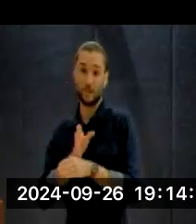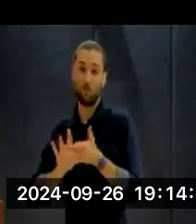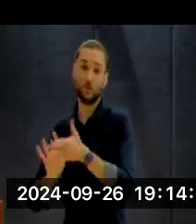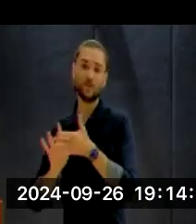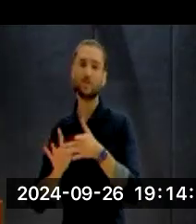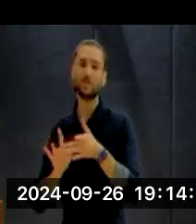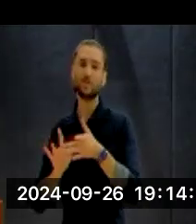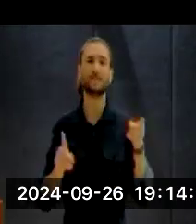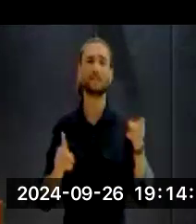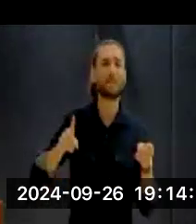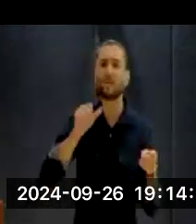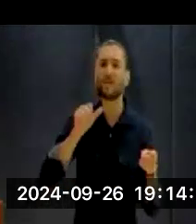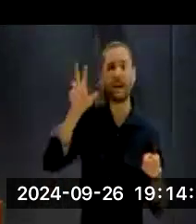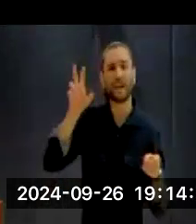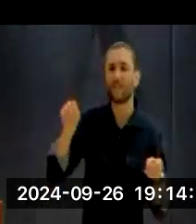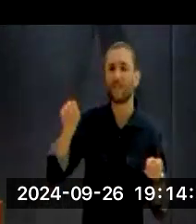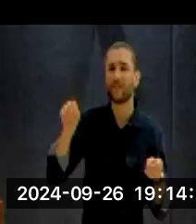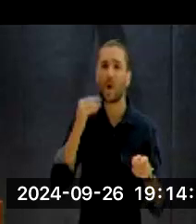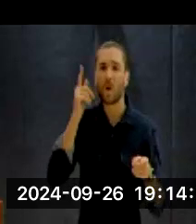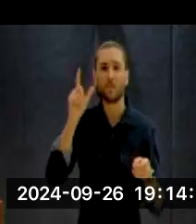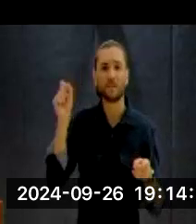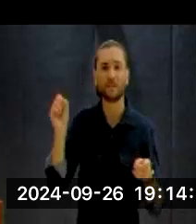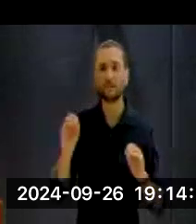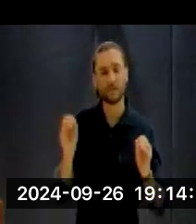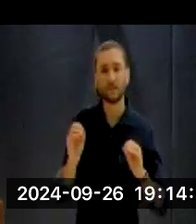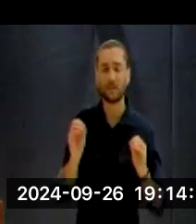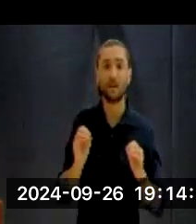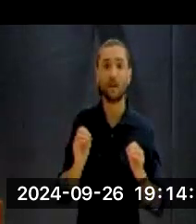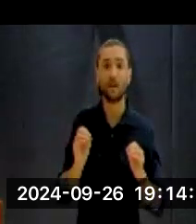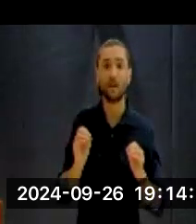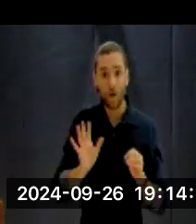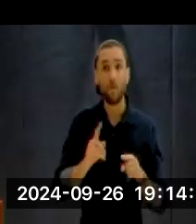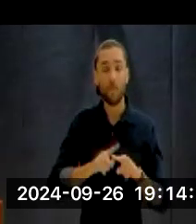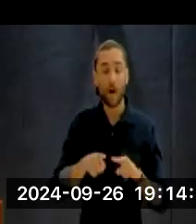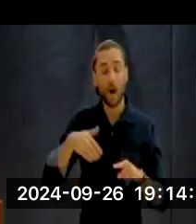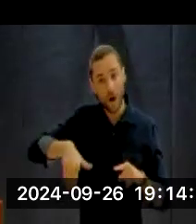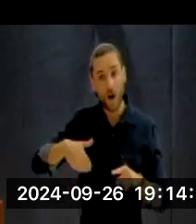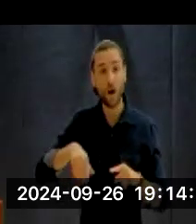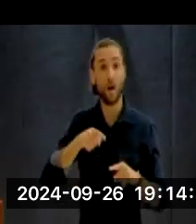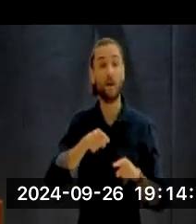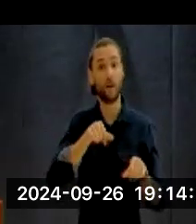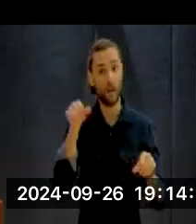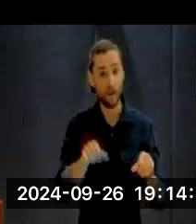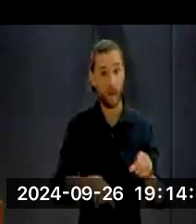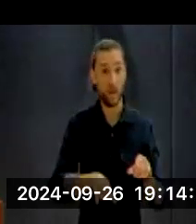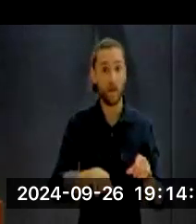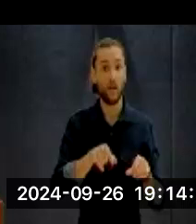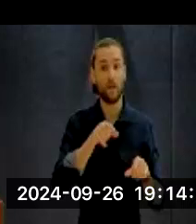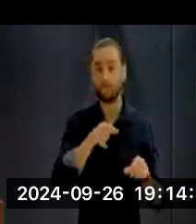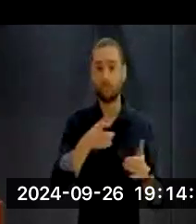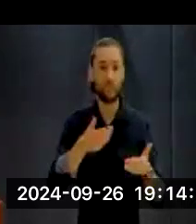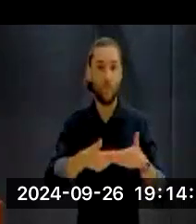aren't even unhoused. They just have been so overwhelmed by this experience of whatever led them